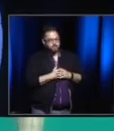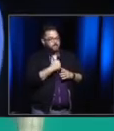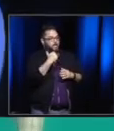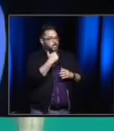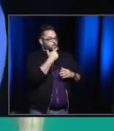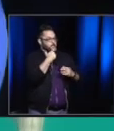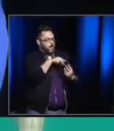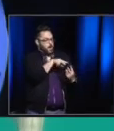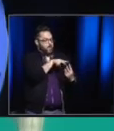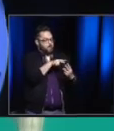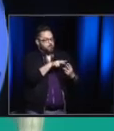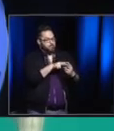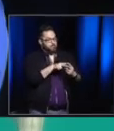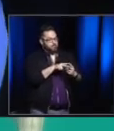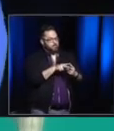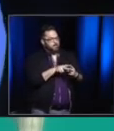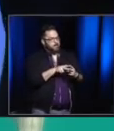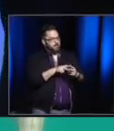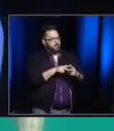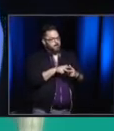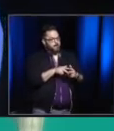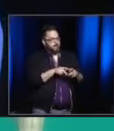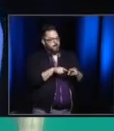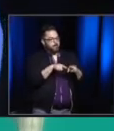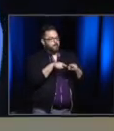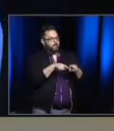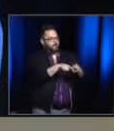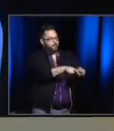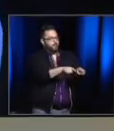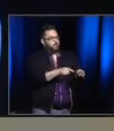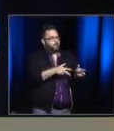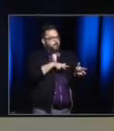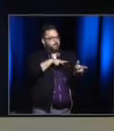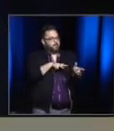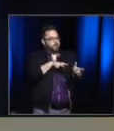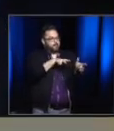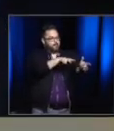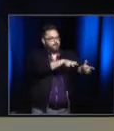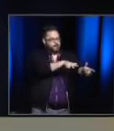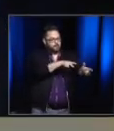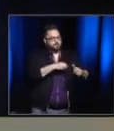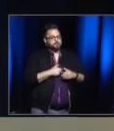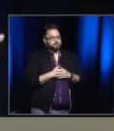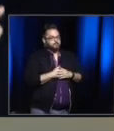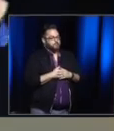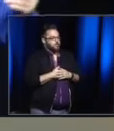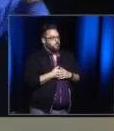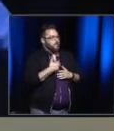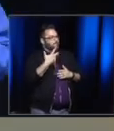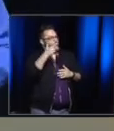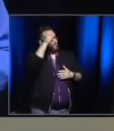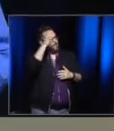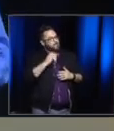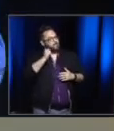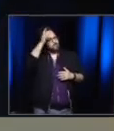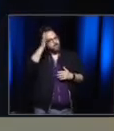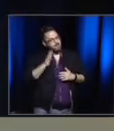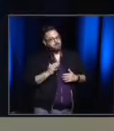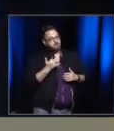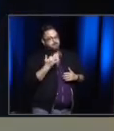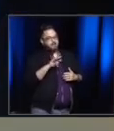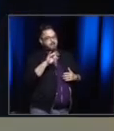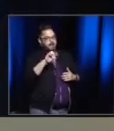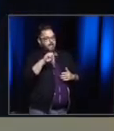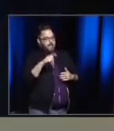pair in formation behind the female and a trio behind their female. So we also had 3 males in the 1980s that were coming into the beach at Monkey